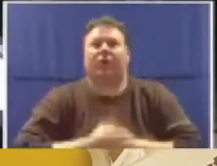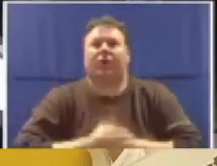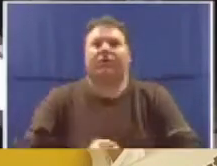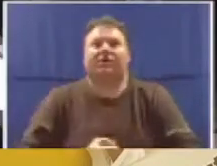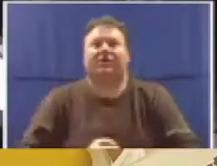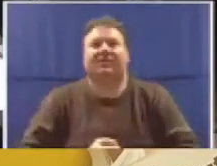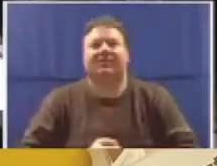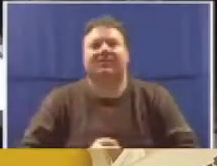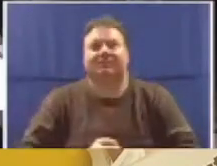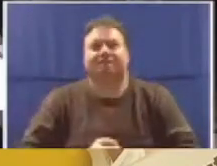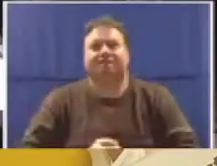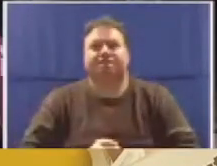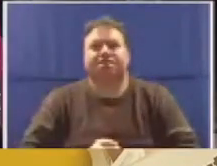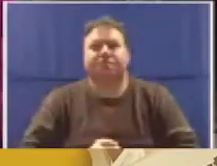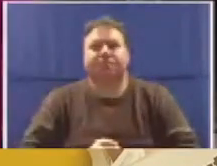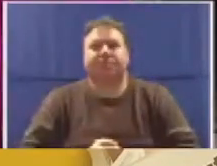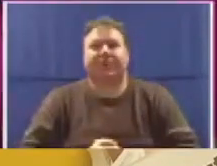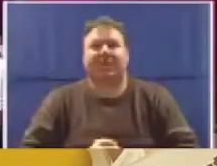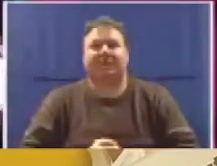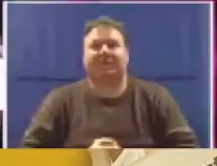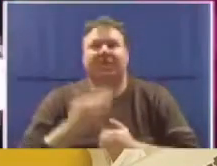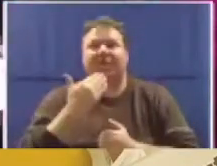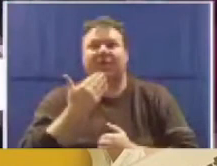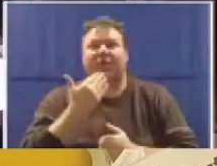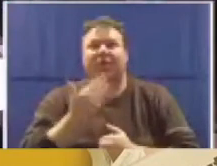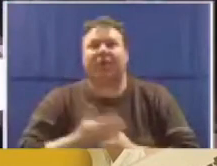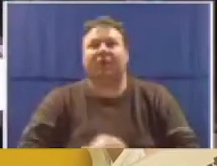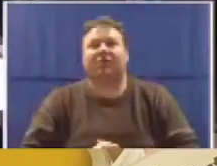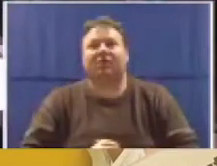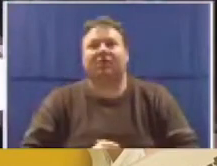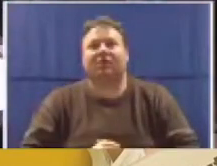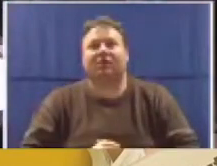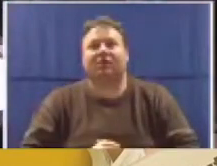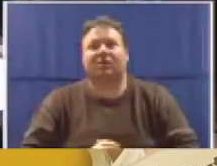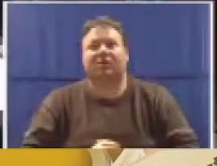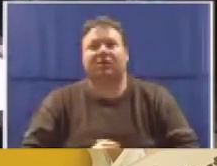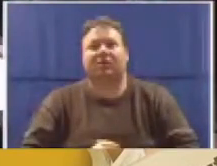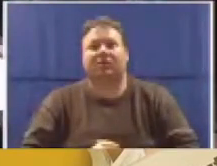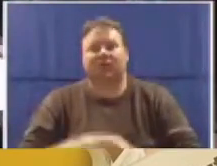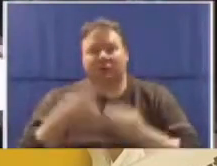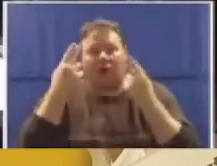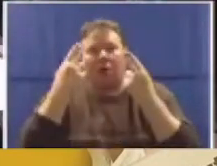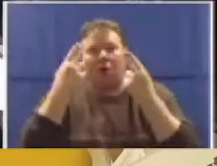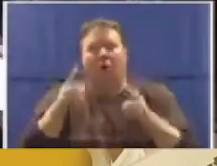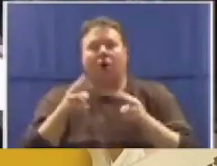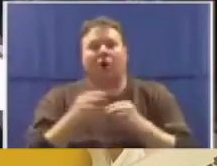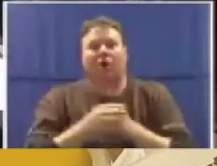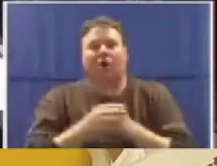Thank you. Honorable Siwisa.